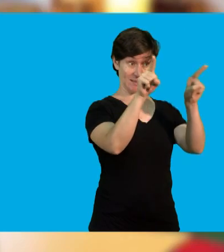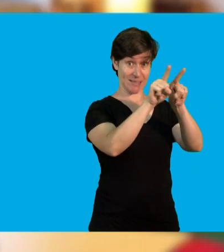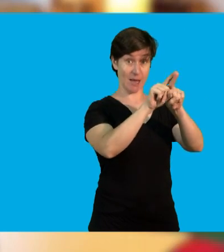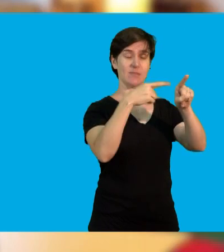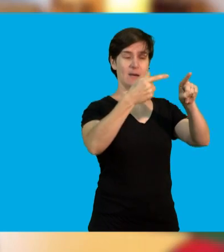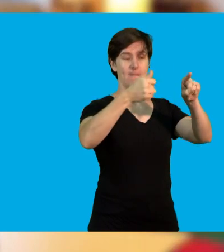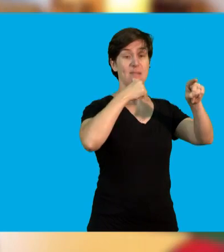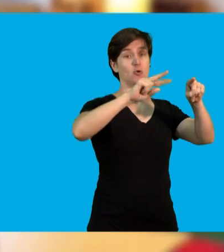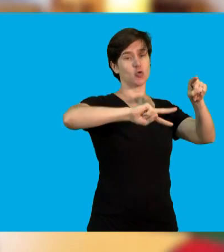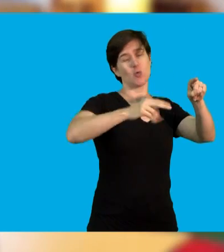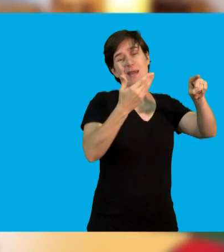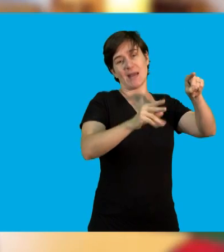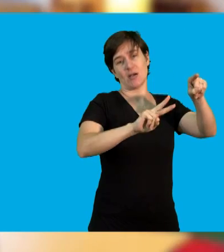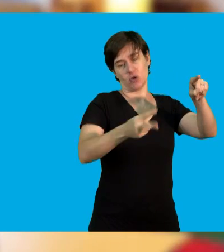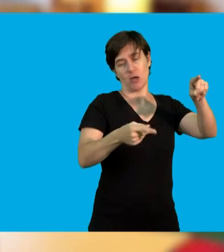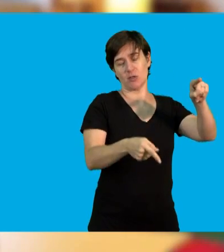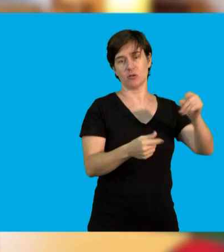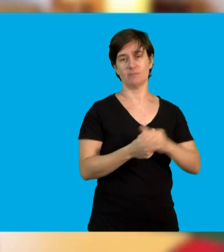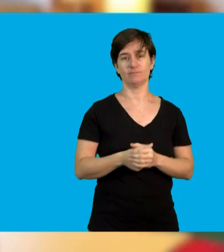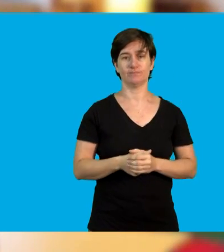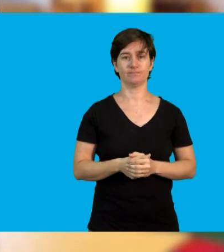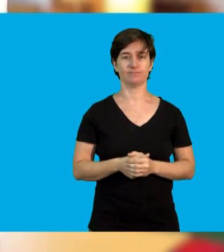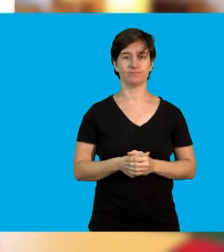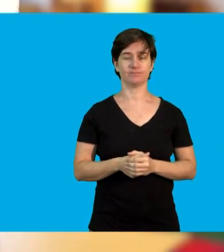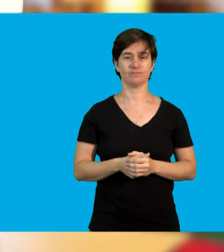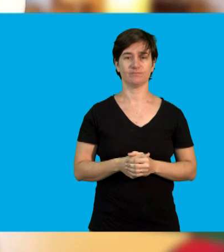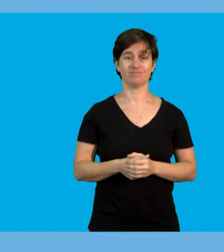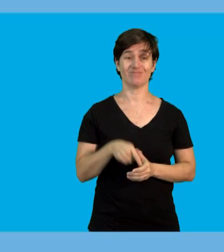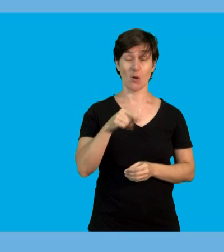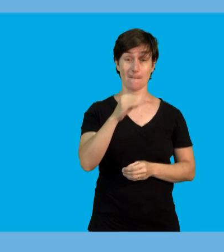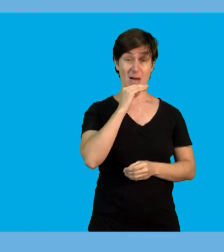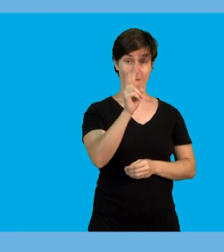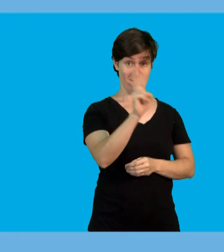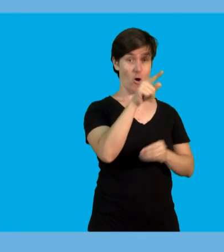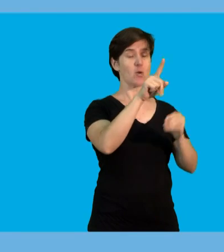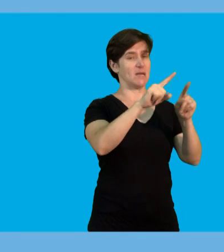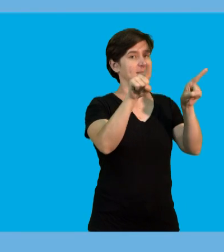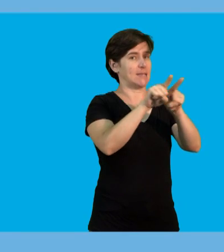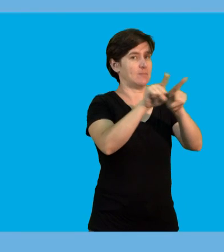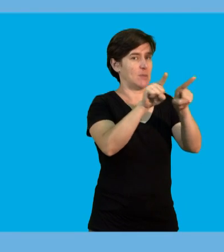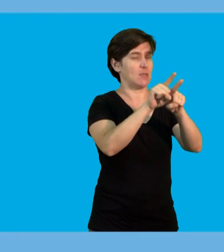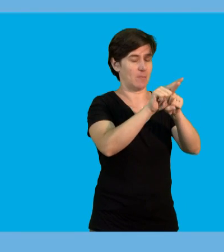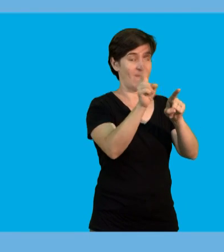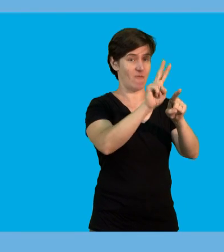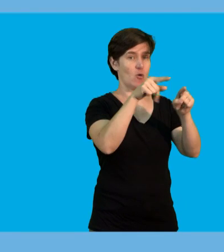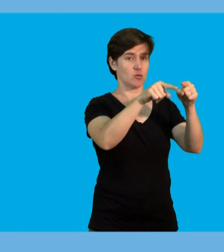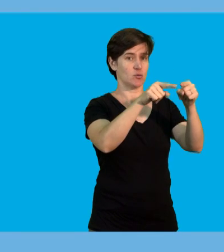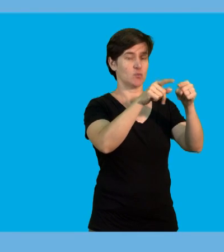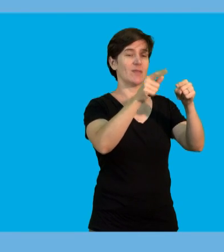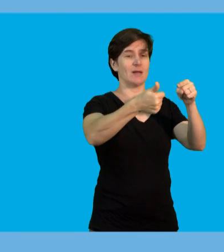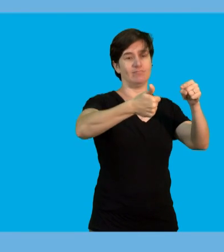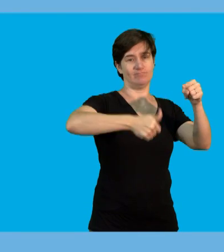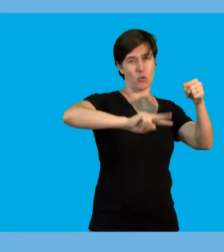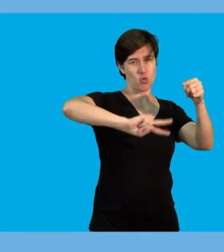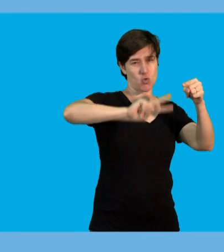discuss change one and then measure the other one. In this case, Voltage is going to be kept the same, and we're going to